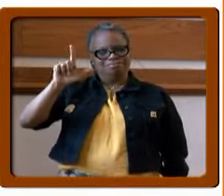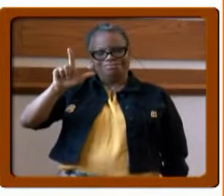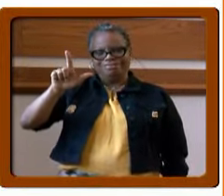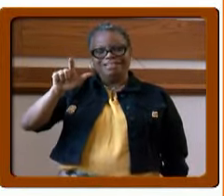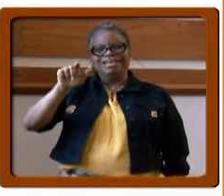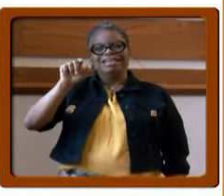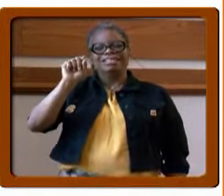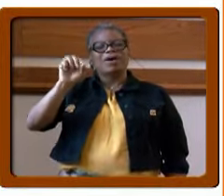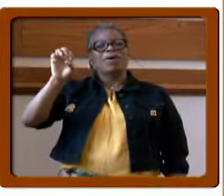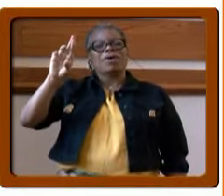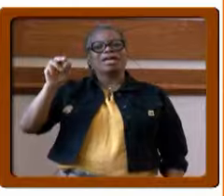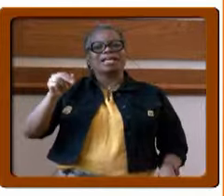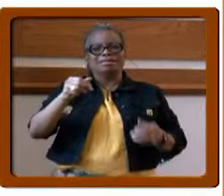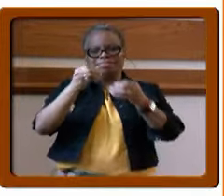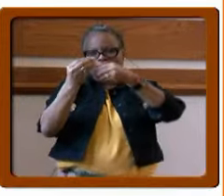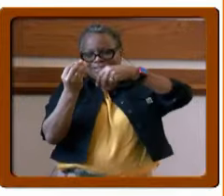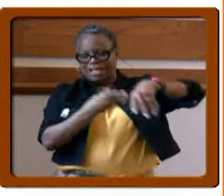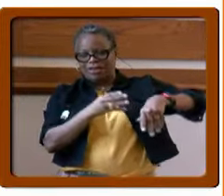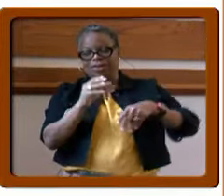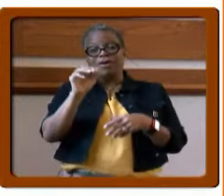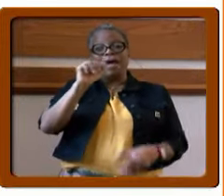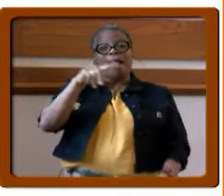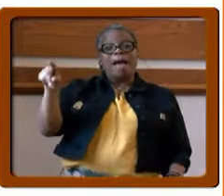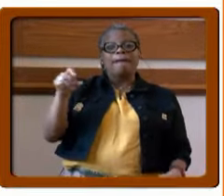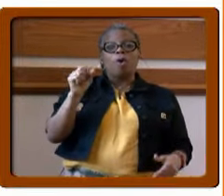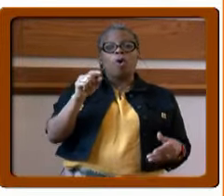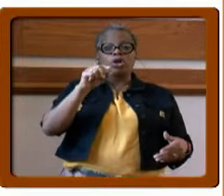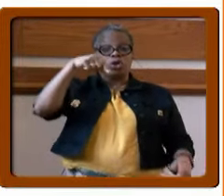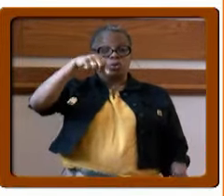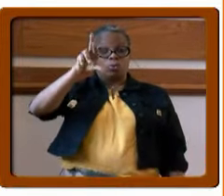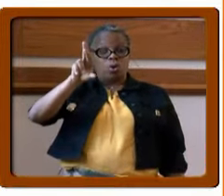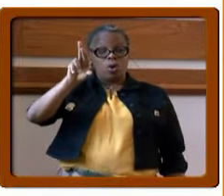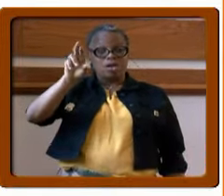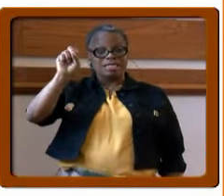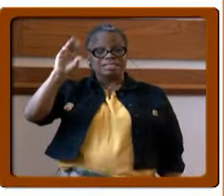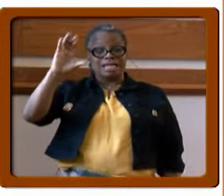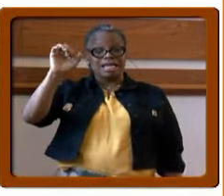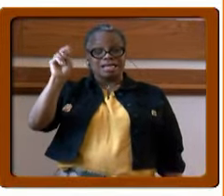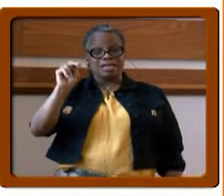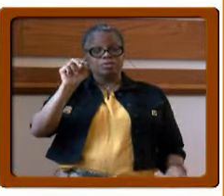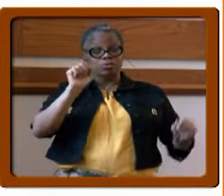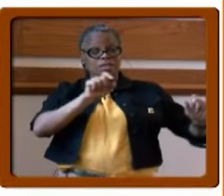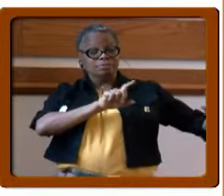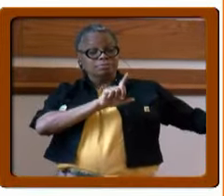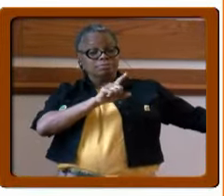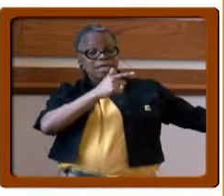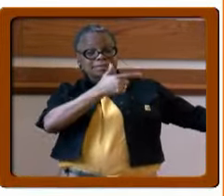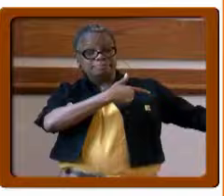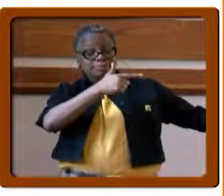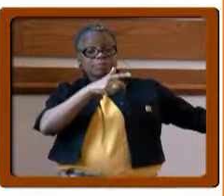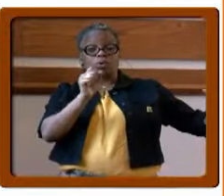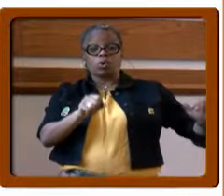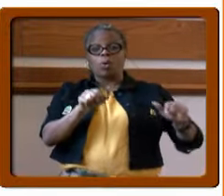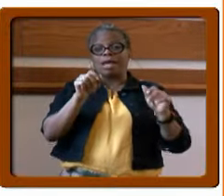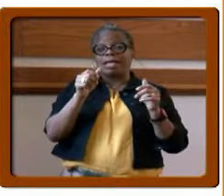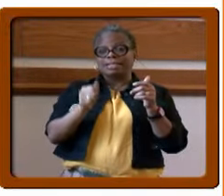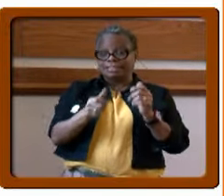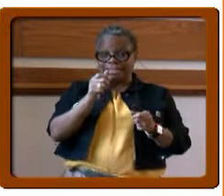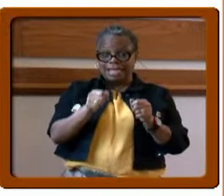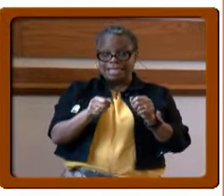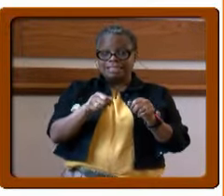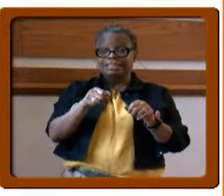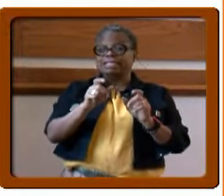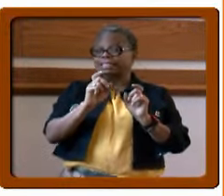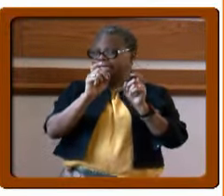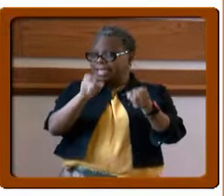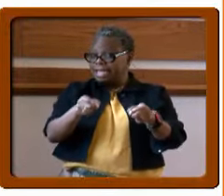way you can give. You can use the QR scan that's on your screen. You can text to give. You can mail your tithes and